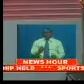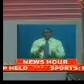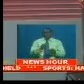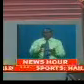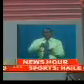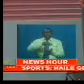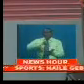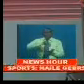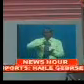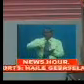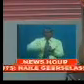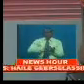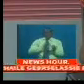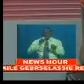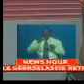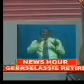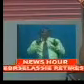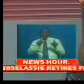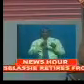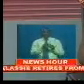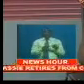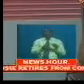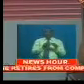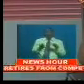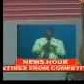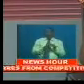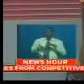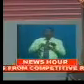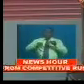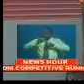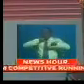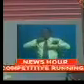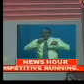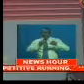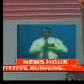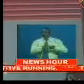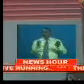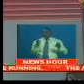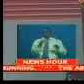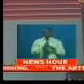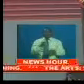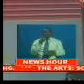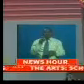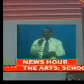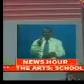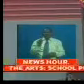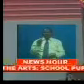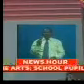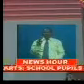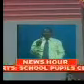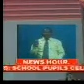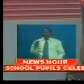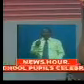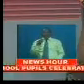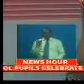A central laboratory to serve as a shared facility for basic and applied sciences has been inaugurated at the Kwame Nkrumah University of Science